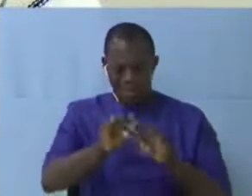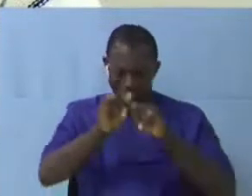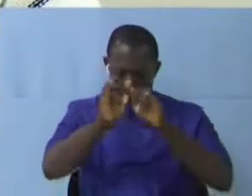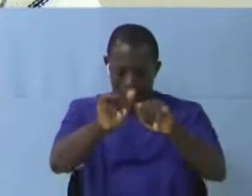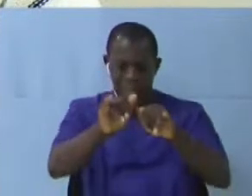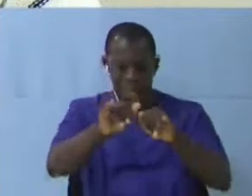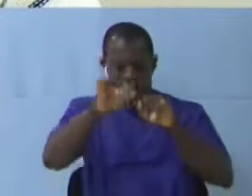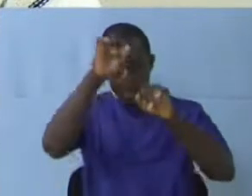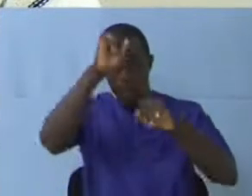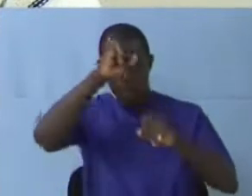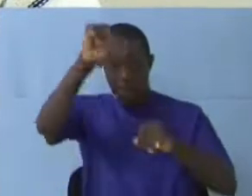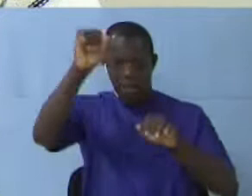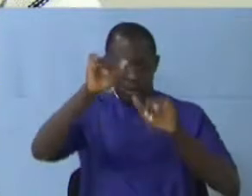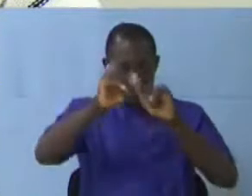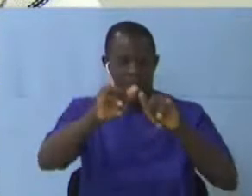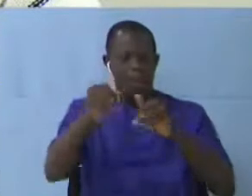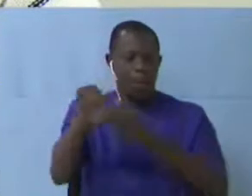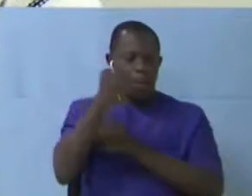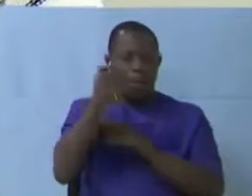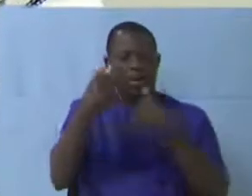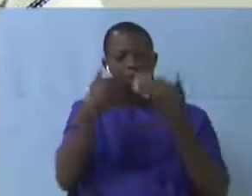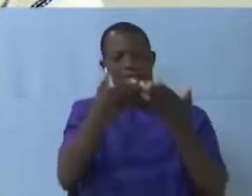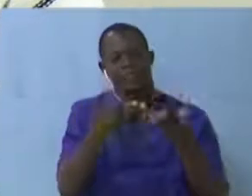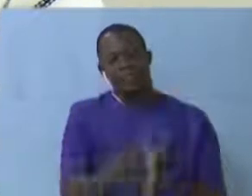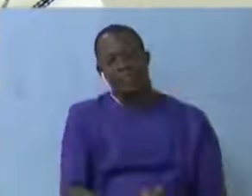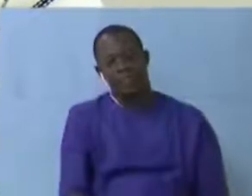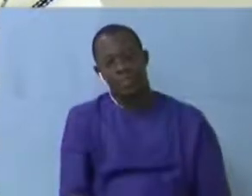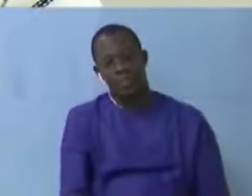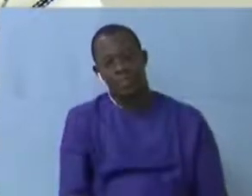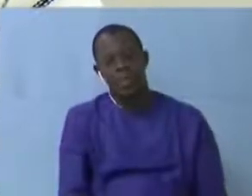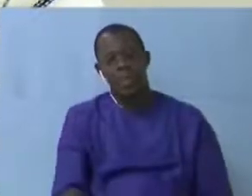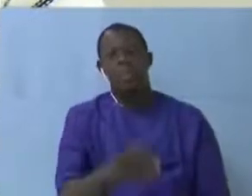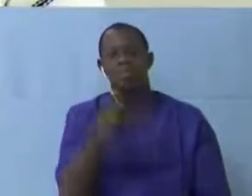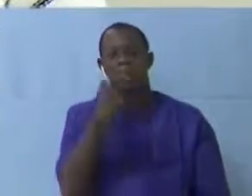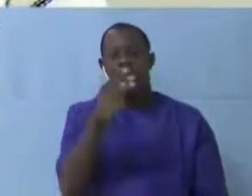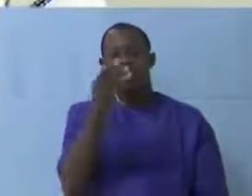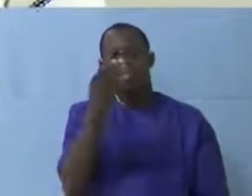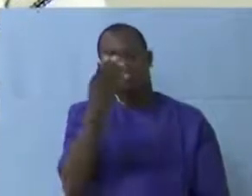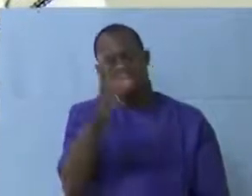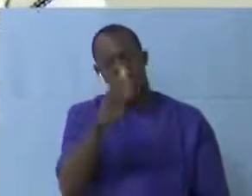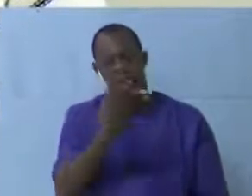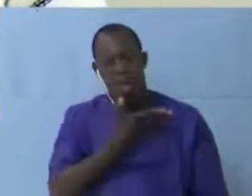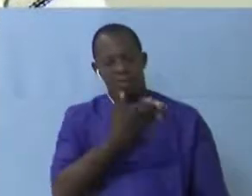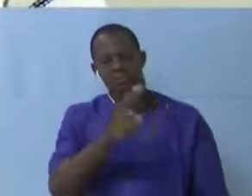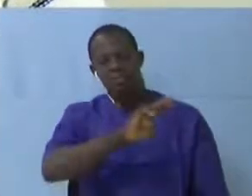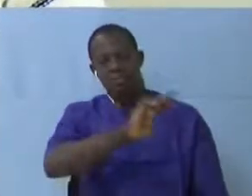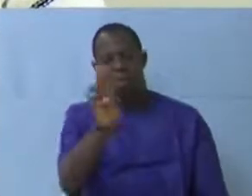mi di doxee pour mu mun laa dooleel yow. Is there no way that